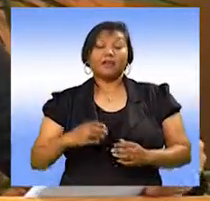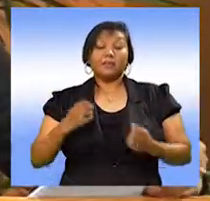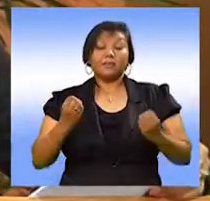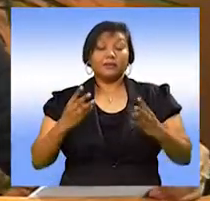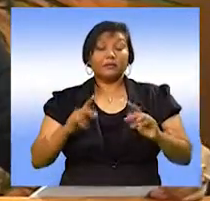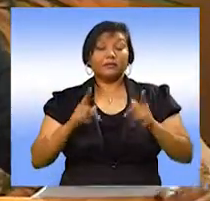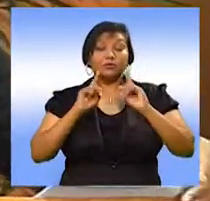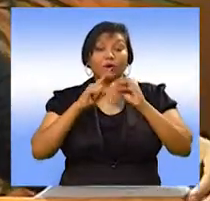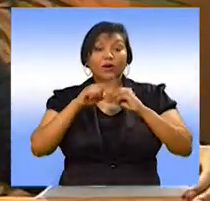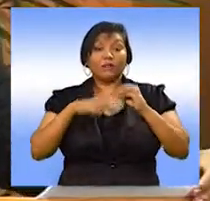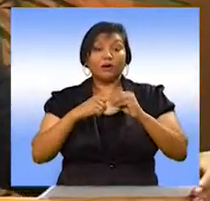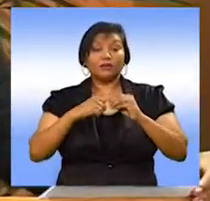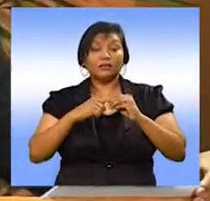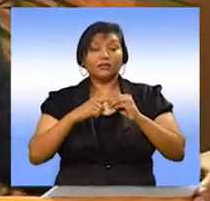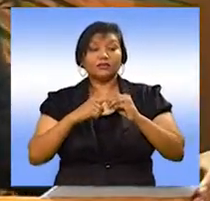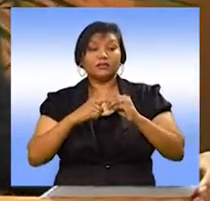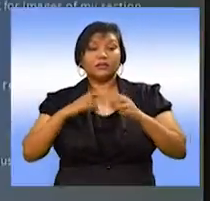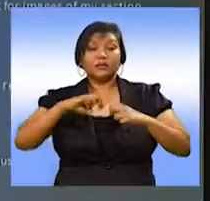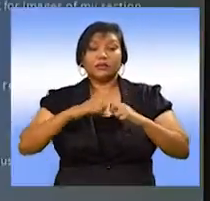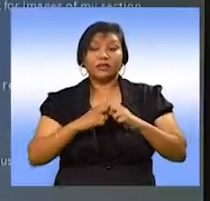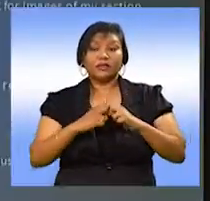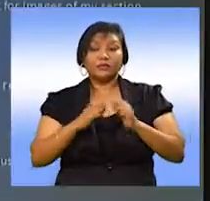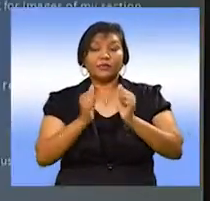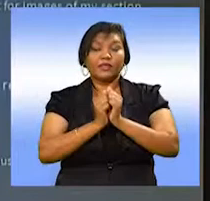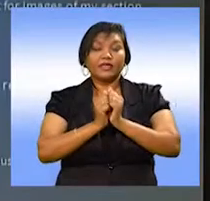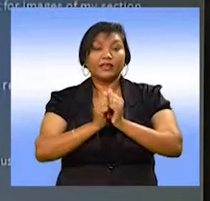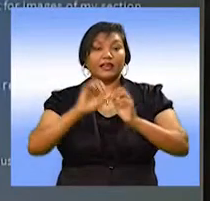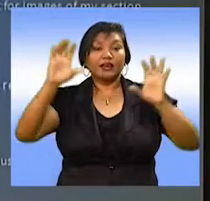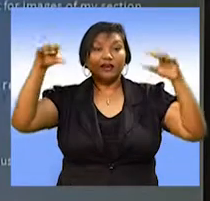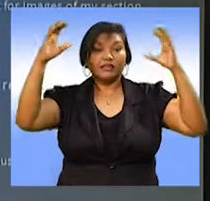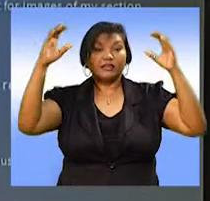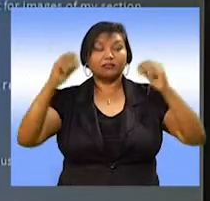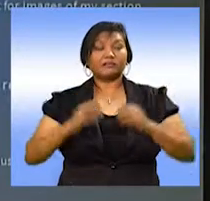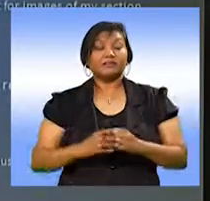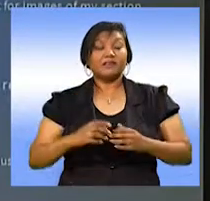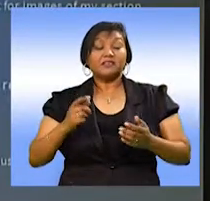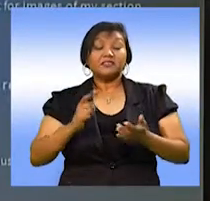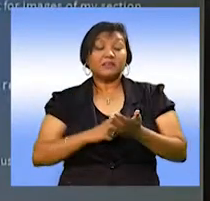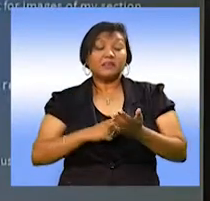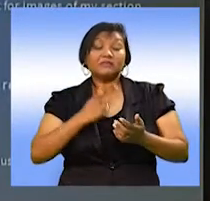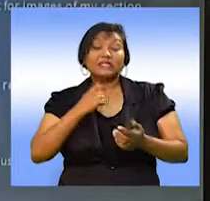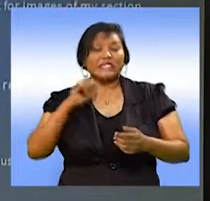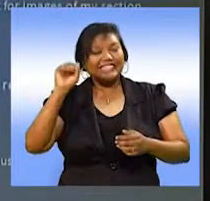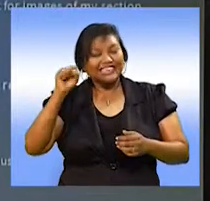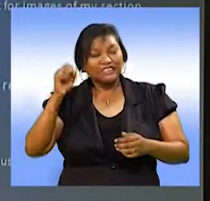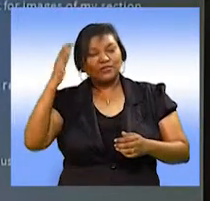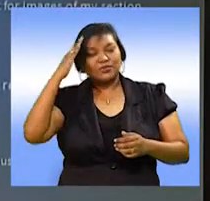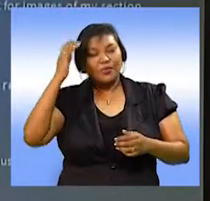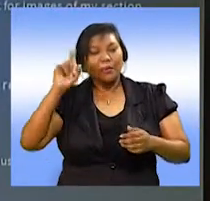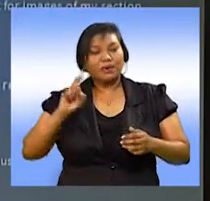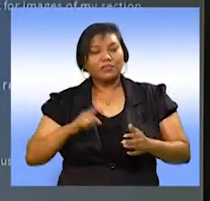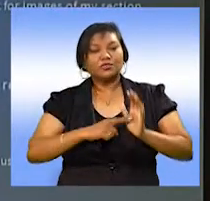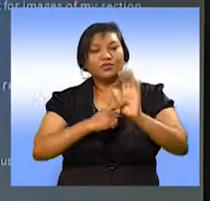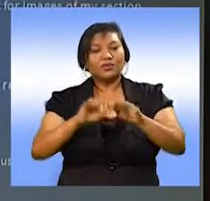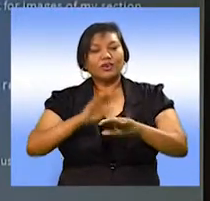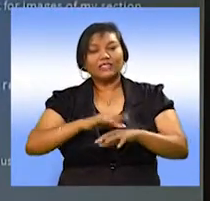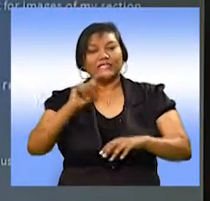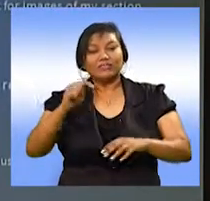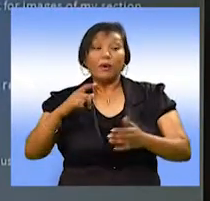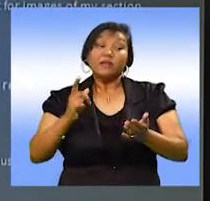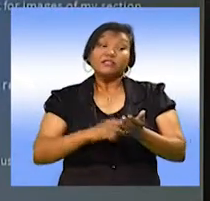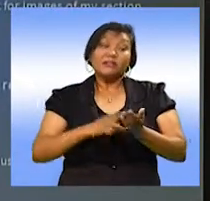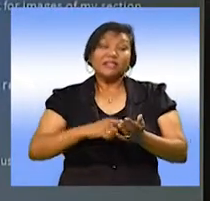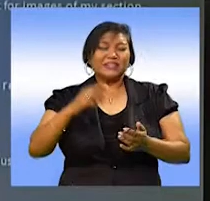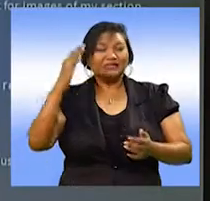argued by some broadcasters, listen, we know it's cultural, we know we have to cover it, but wouldn't it just be